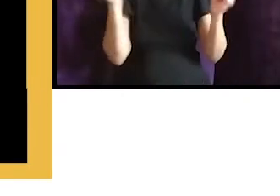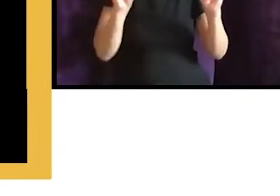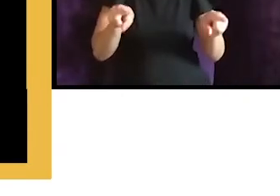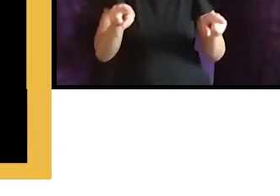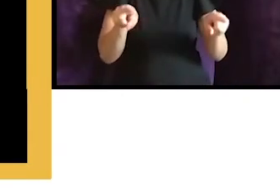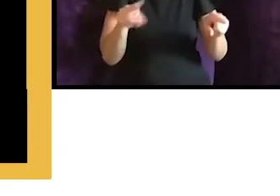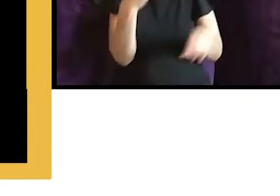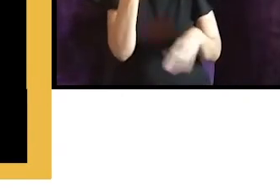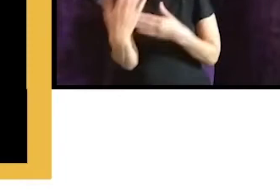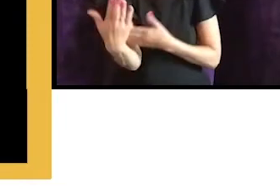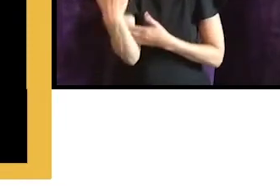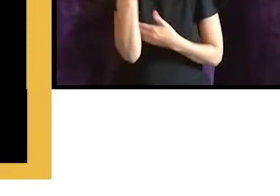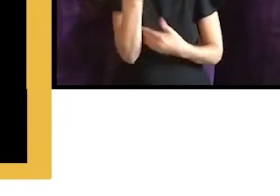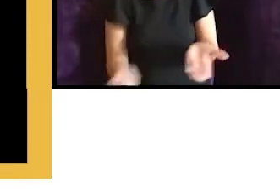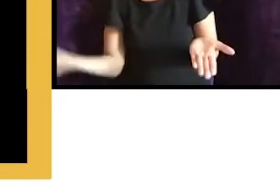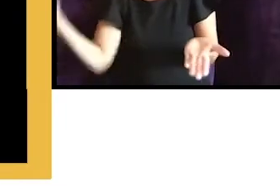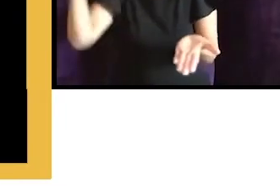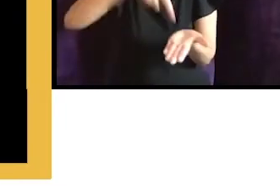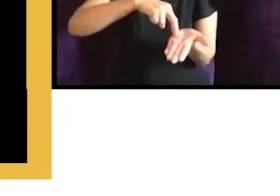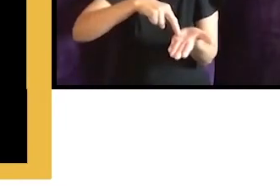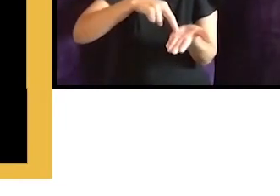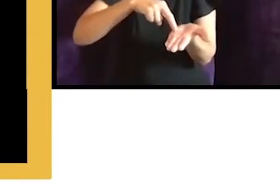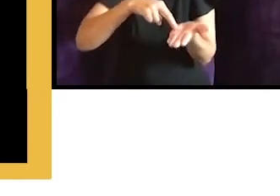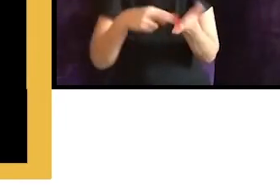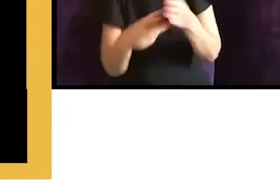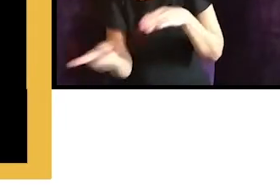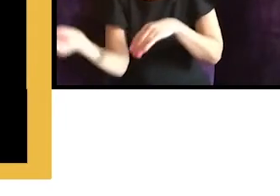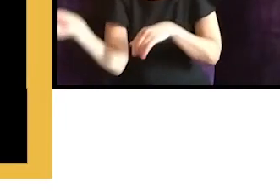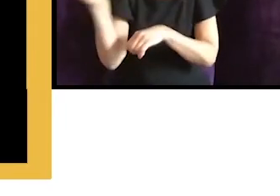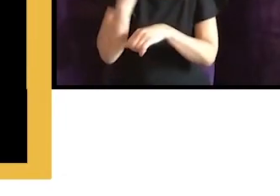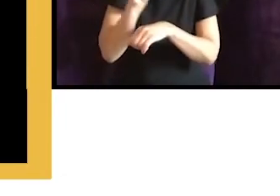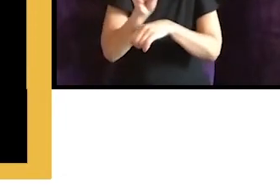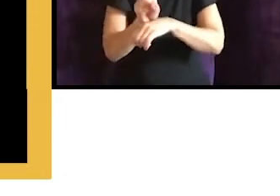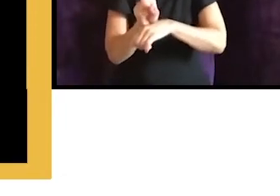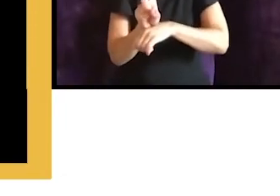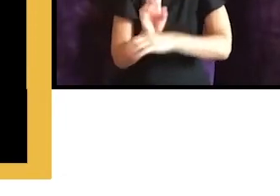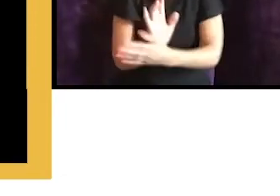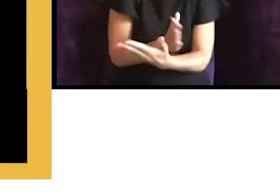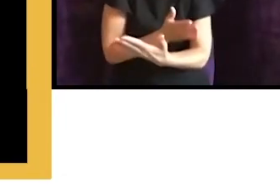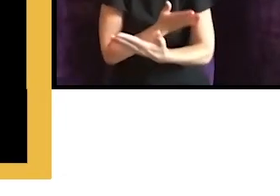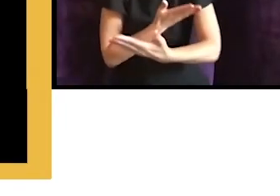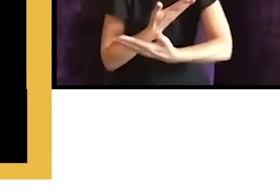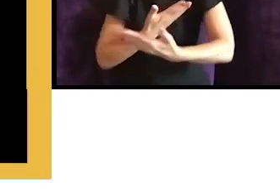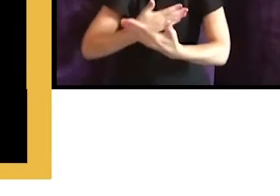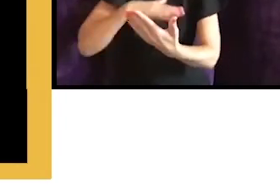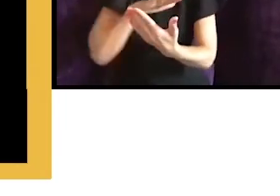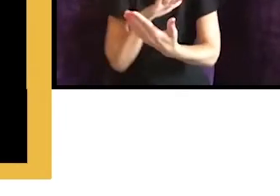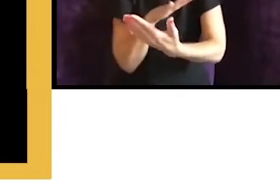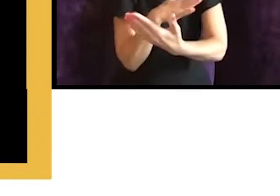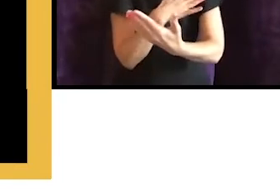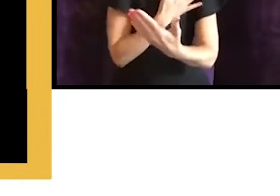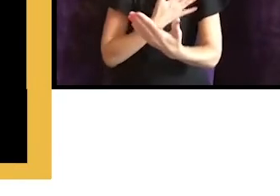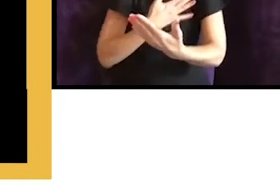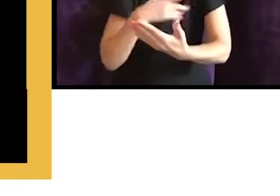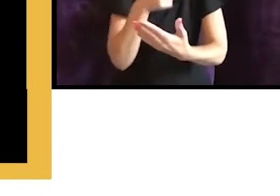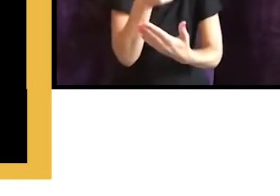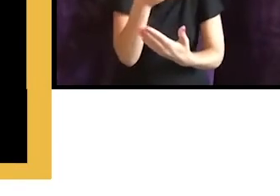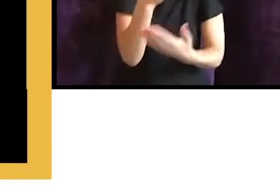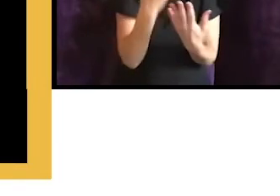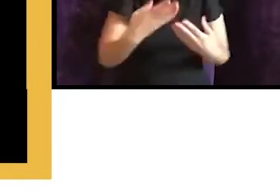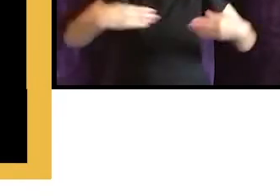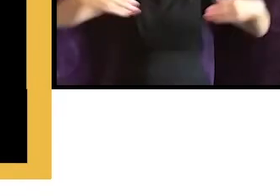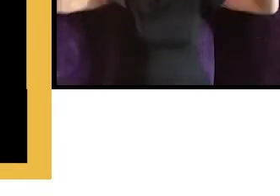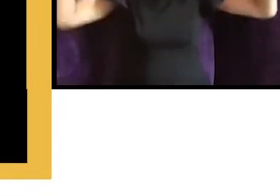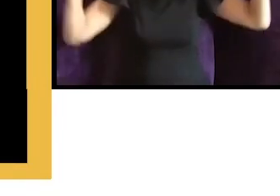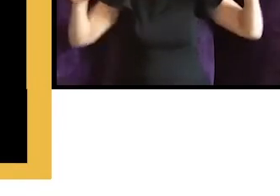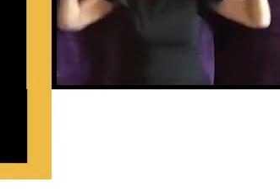One of these mornings, you're gonna rise up singing. Then